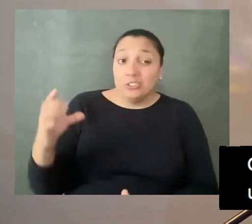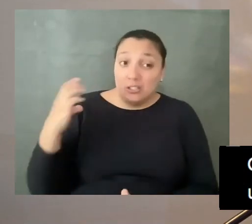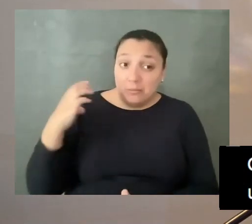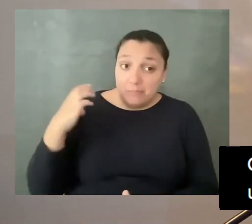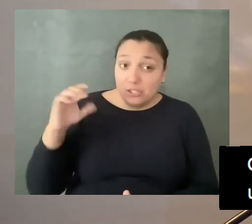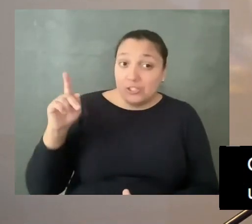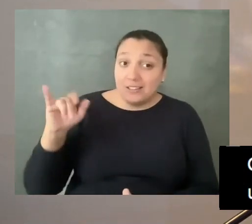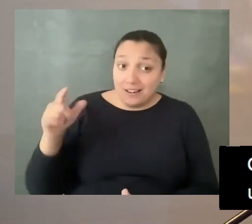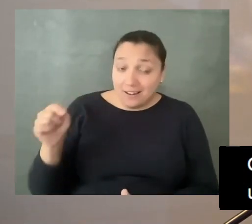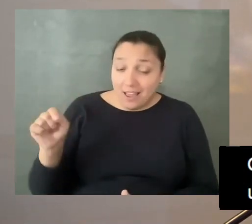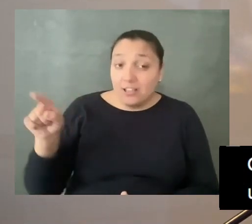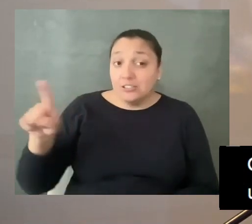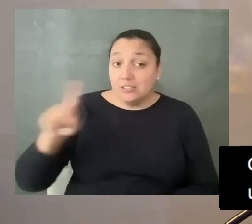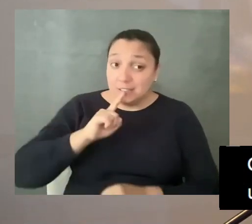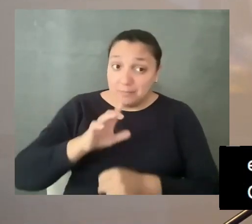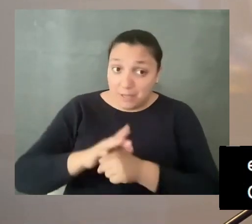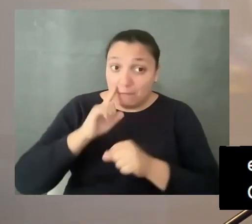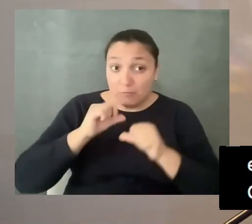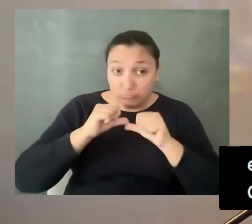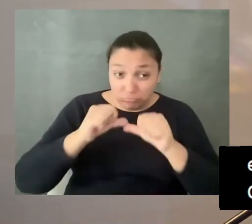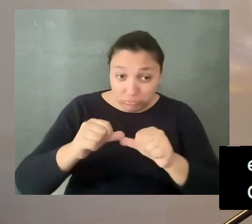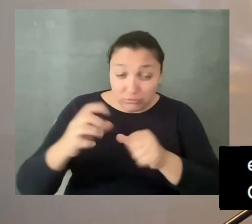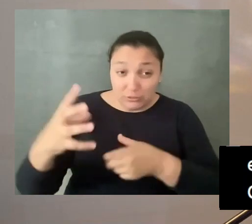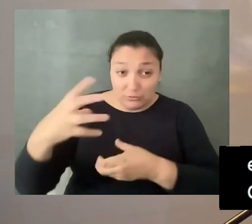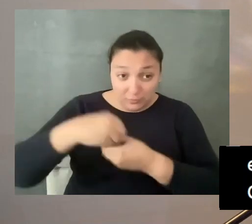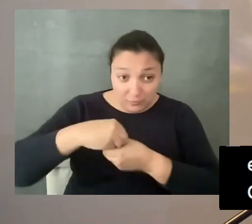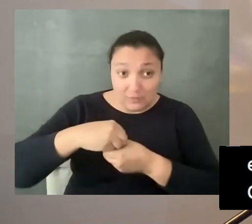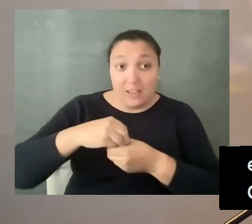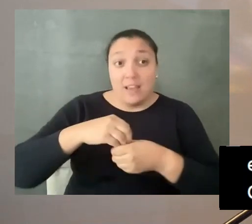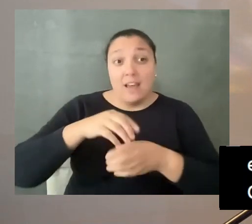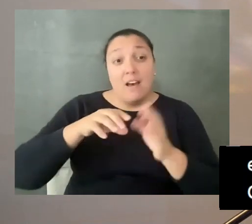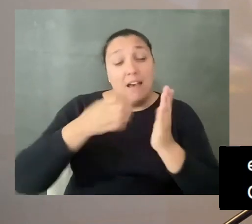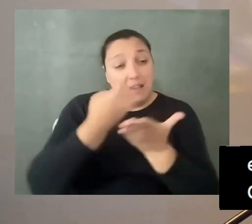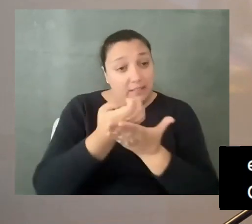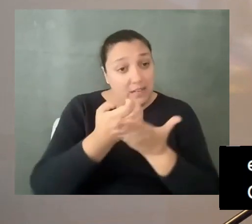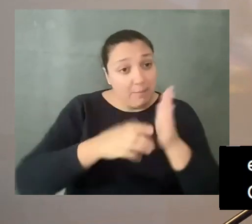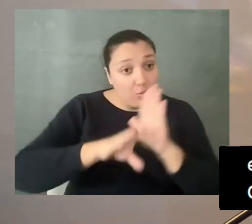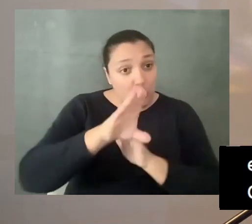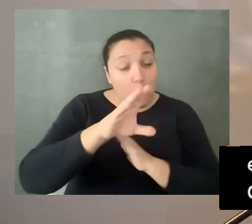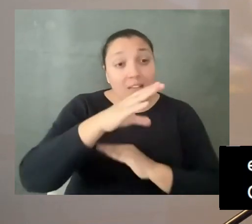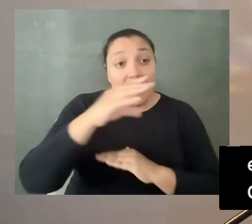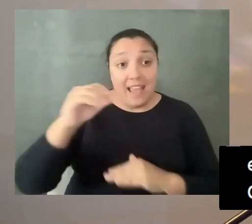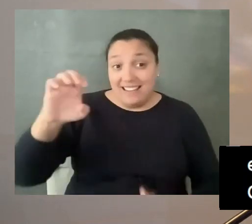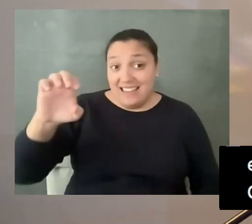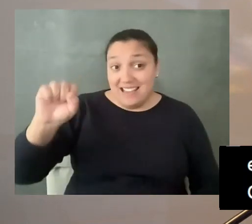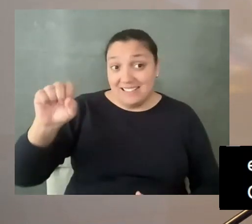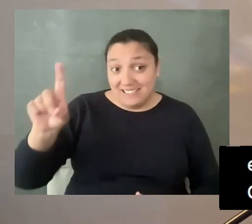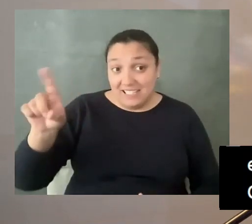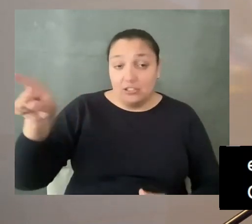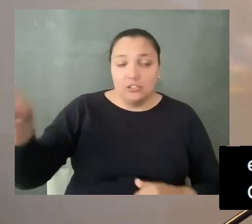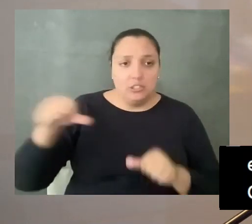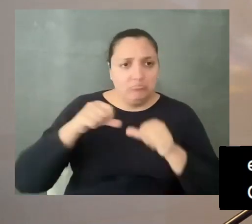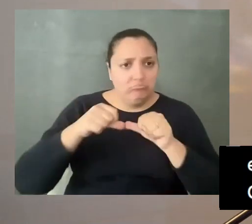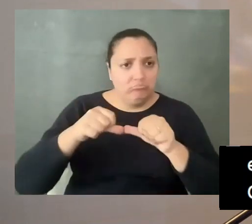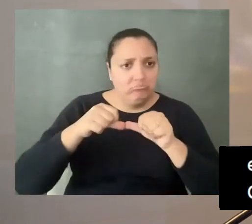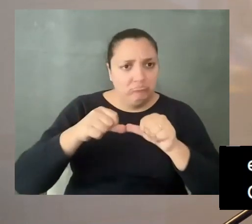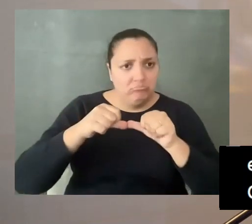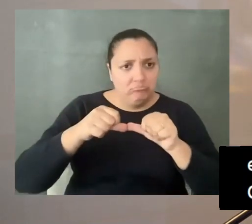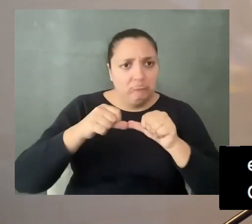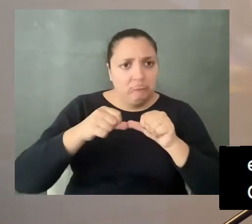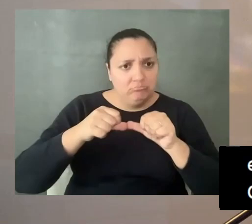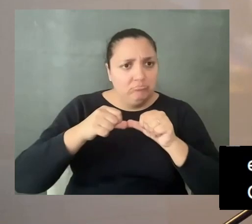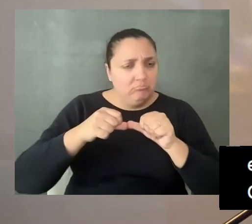that advance sustainable and inclusive economic growth. And at ESD, she has been instrumental in expanding